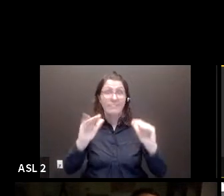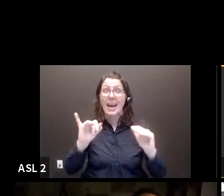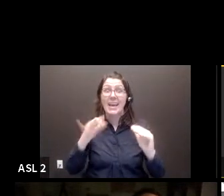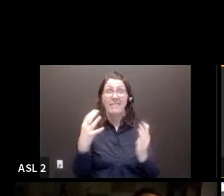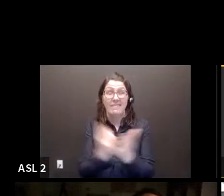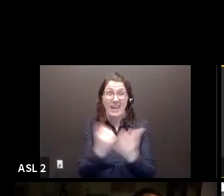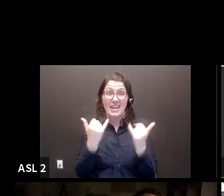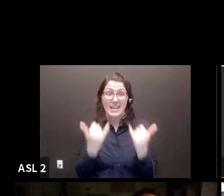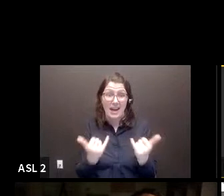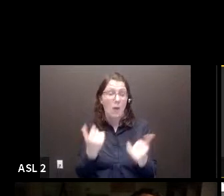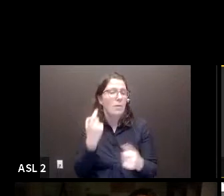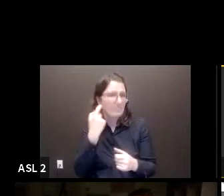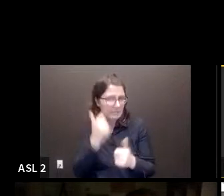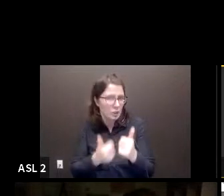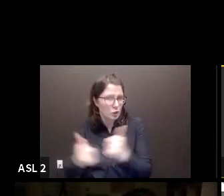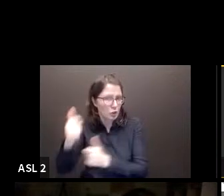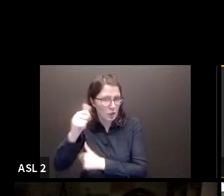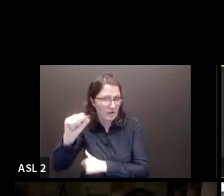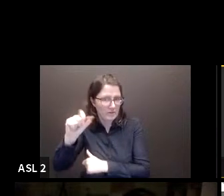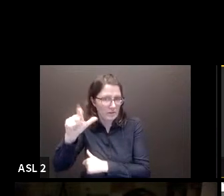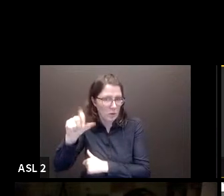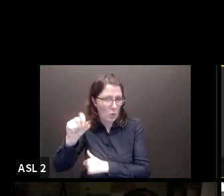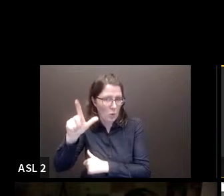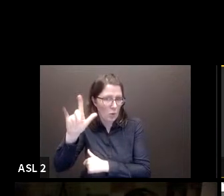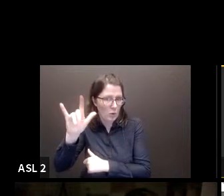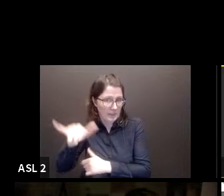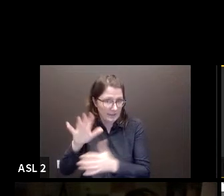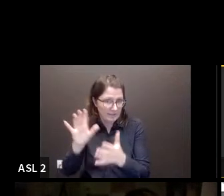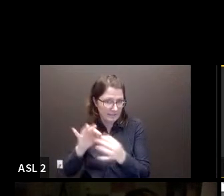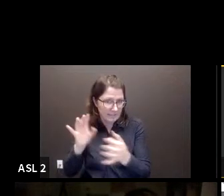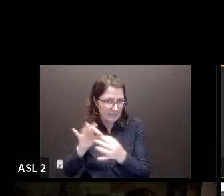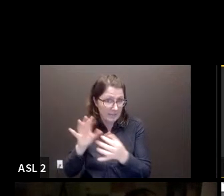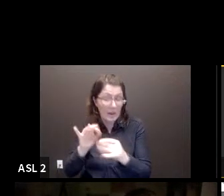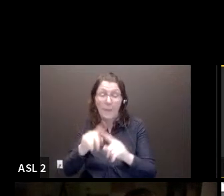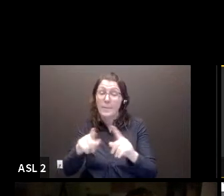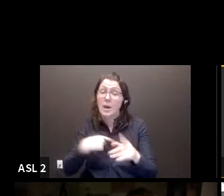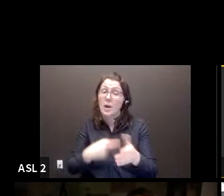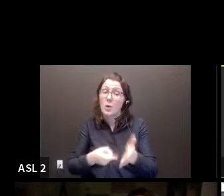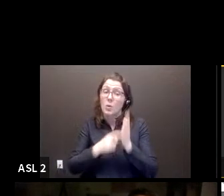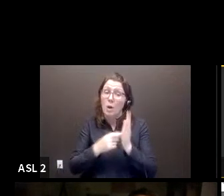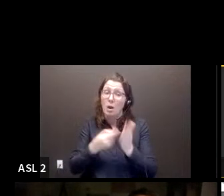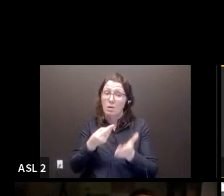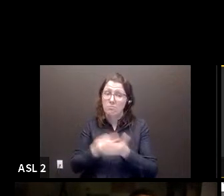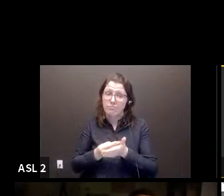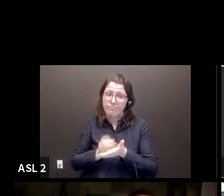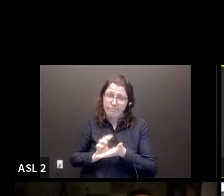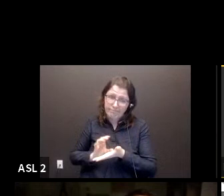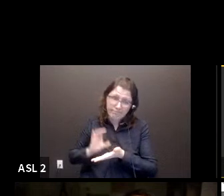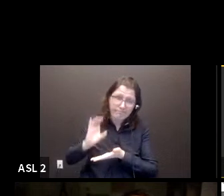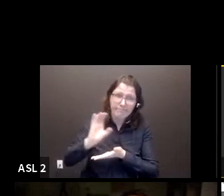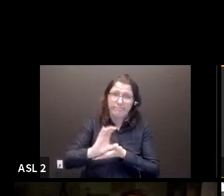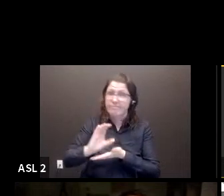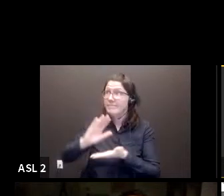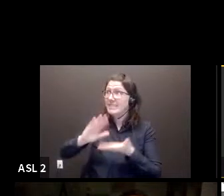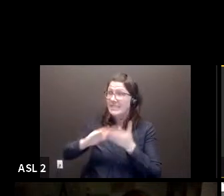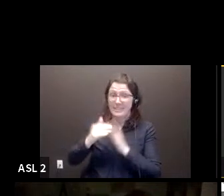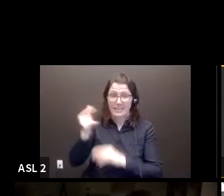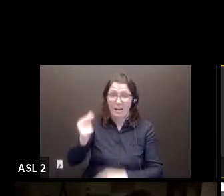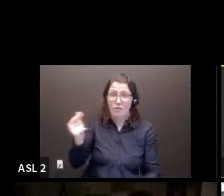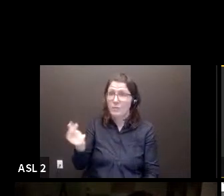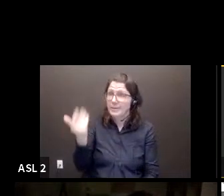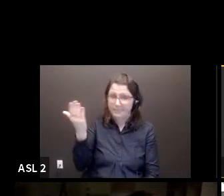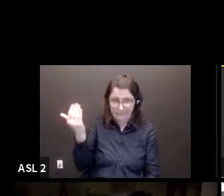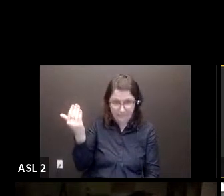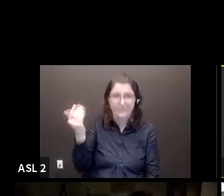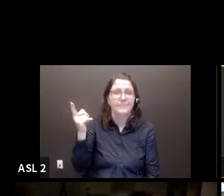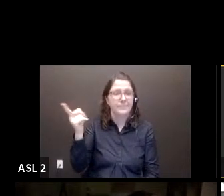but we need to do that and significative investment to do so the city has a part to do and and we what we are saying here is